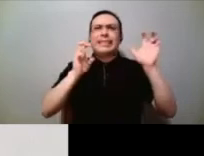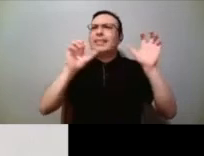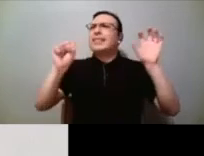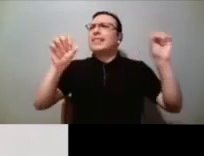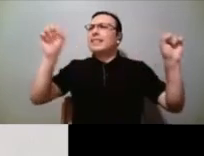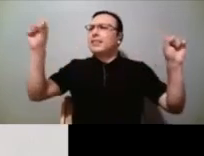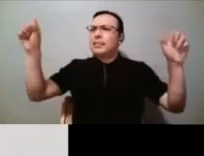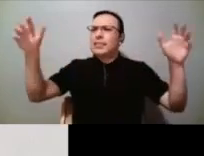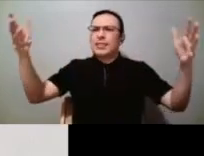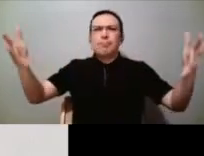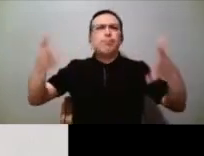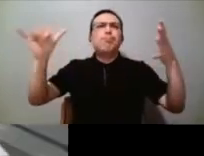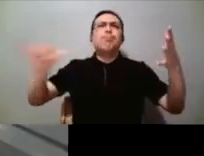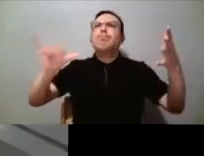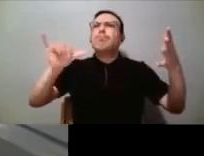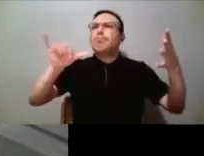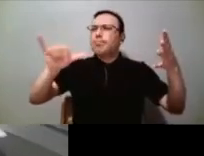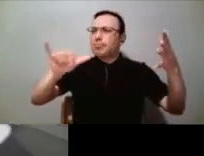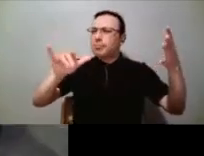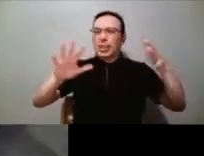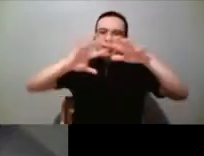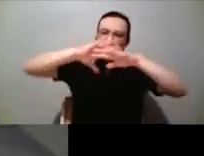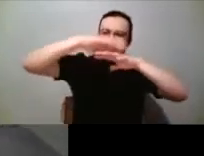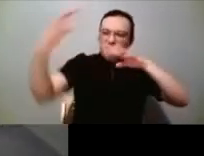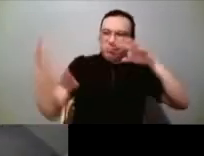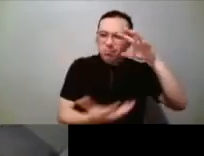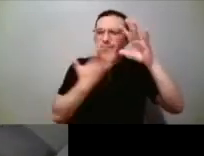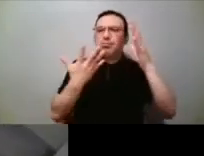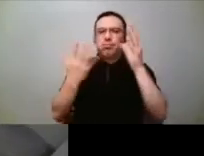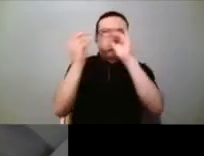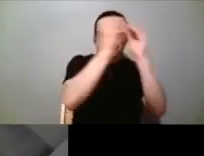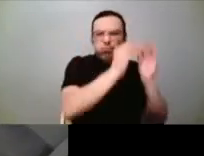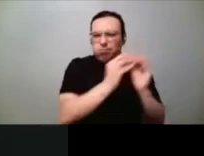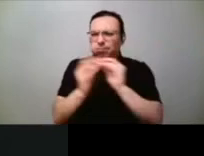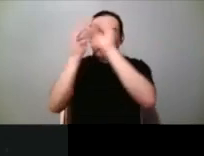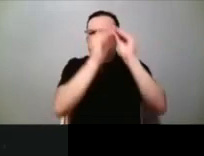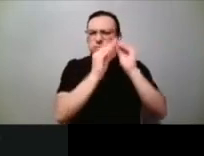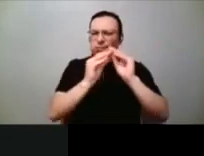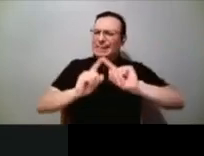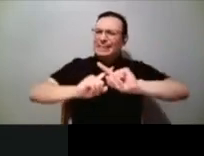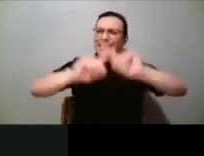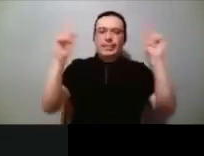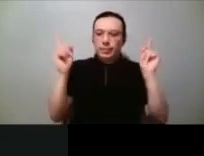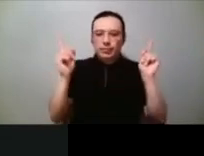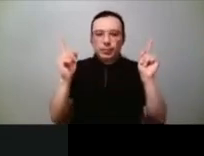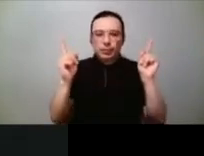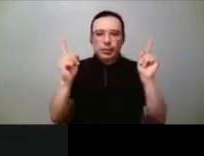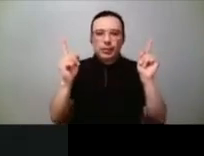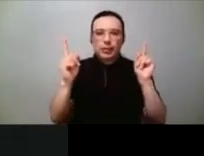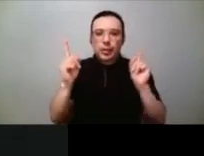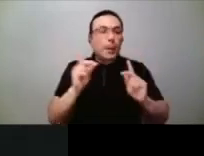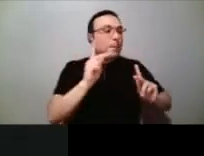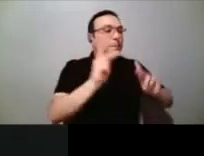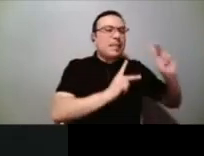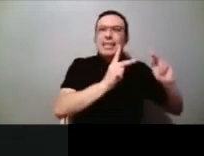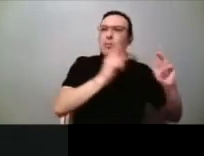politics not as usual, that refuses to return to the killing normal. The abolition chorus of a crypt melancholy